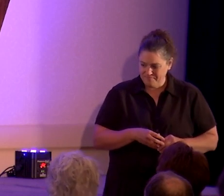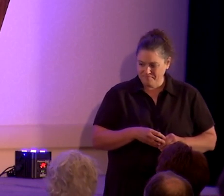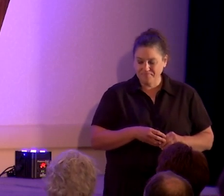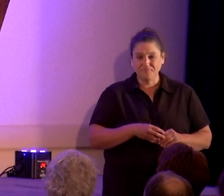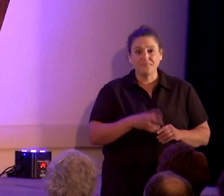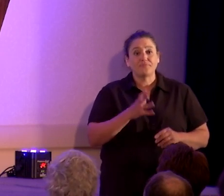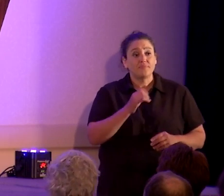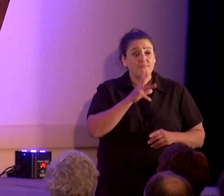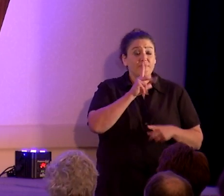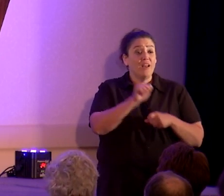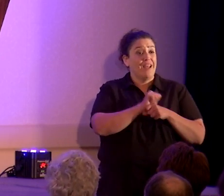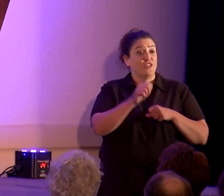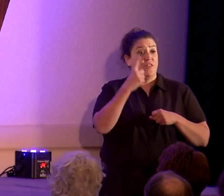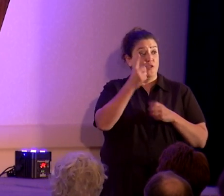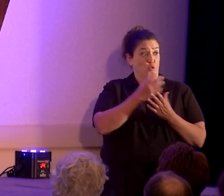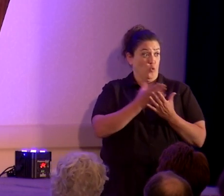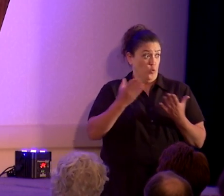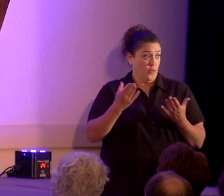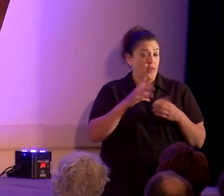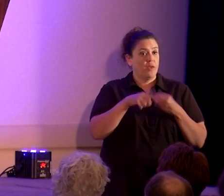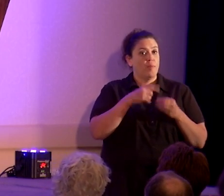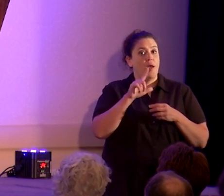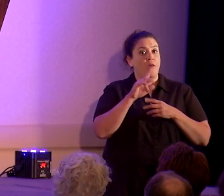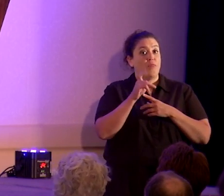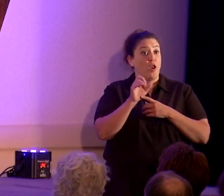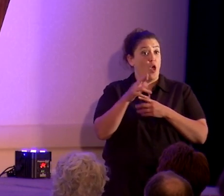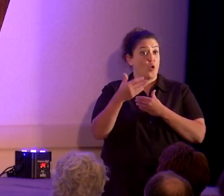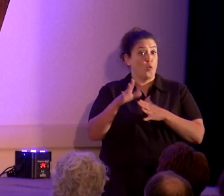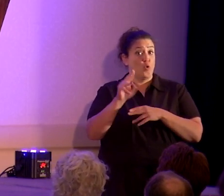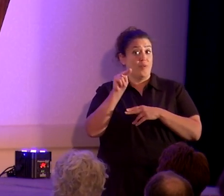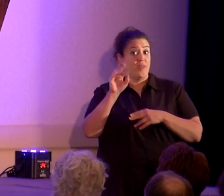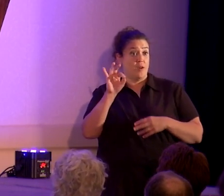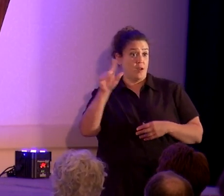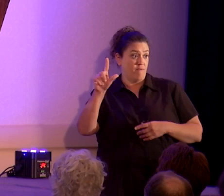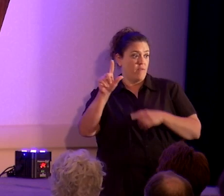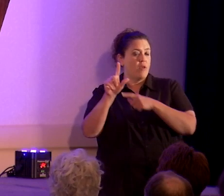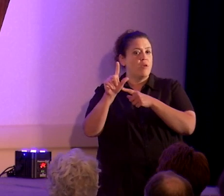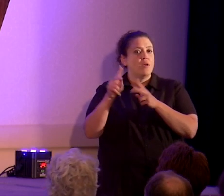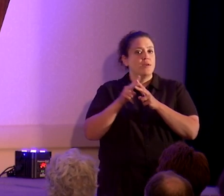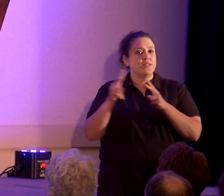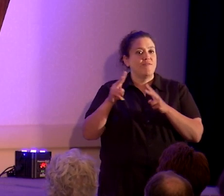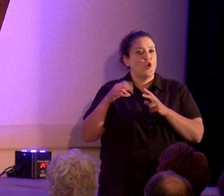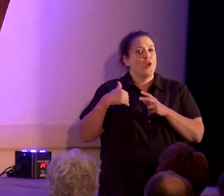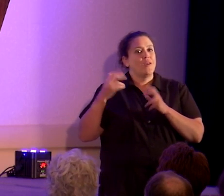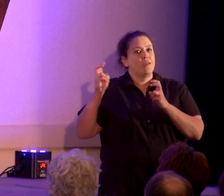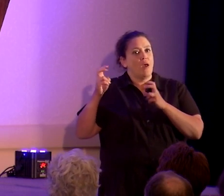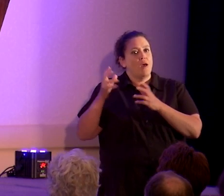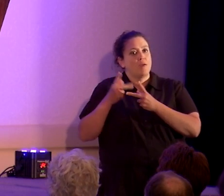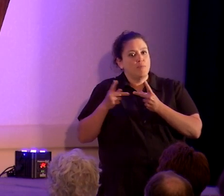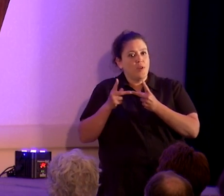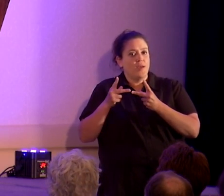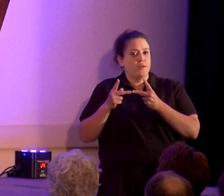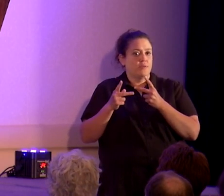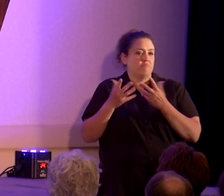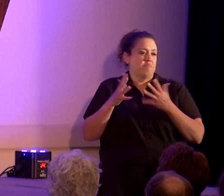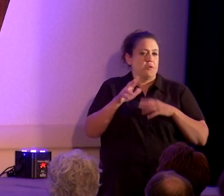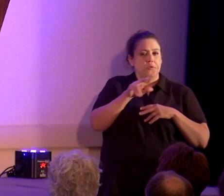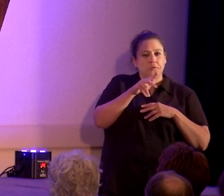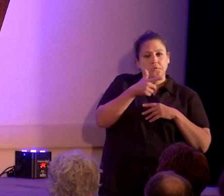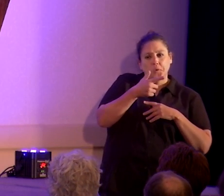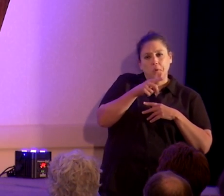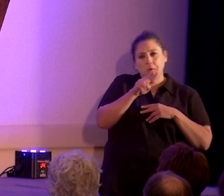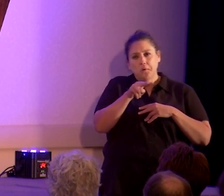and actually, that's one thing about the locker room in the NFL is that it is a very young place. It's composed of primarily 21,